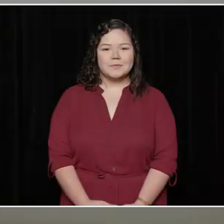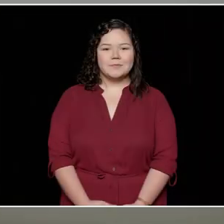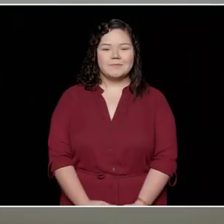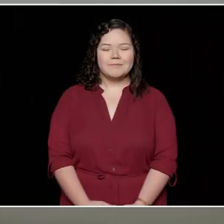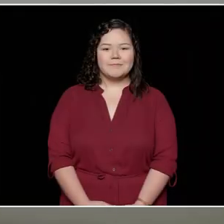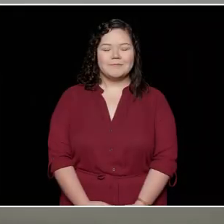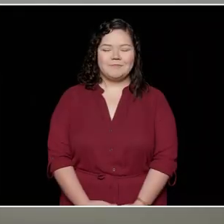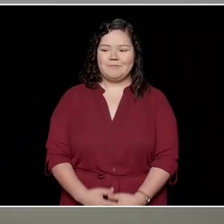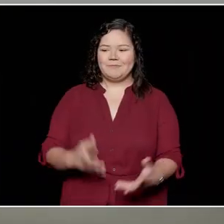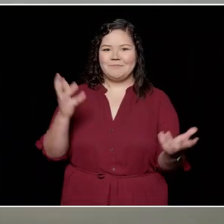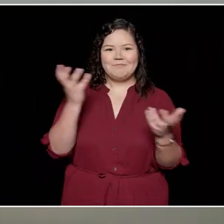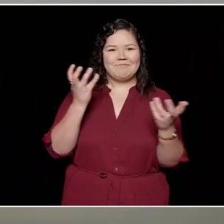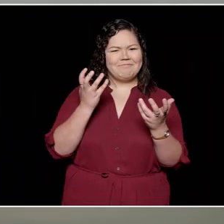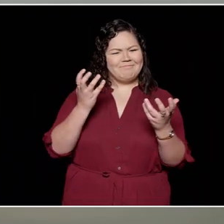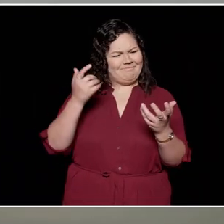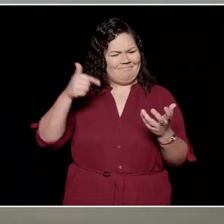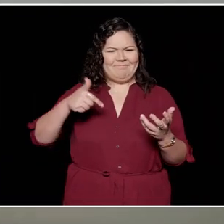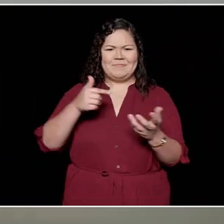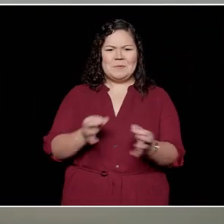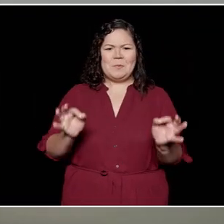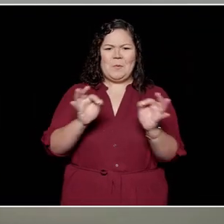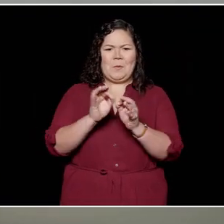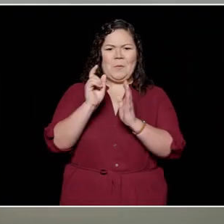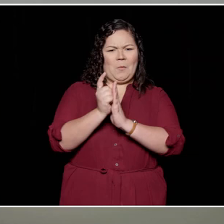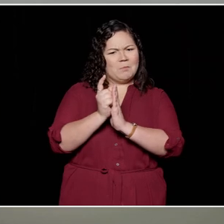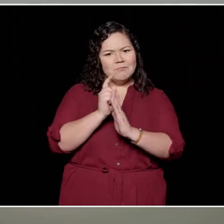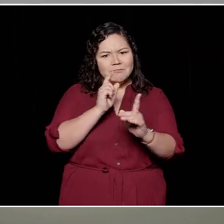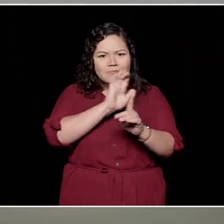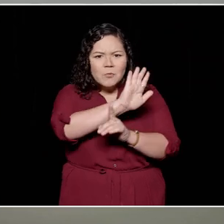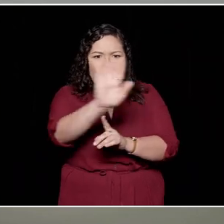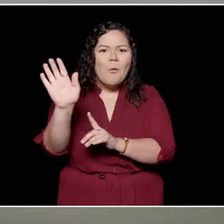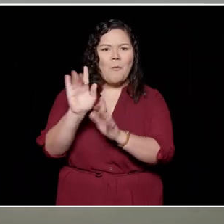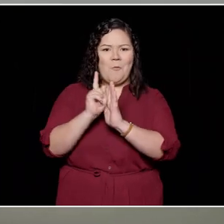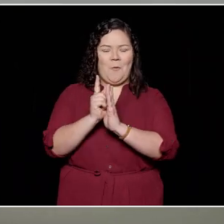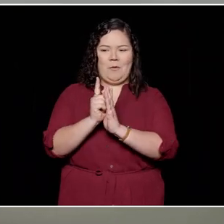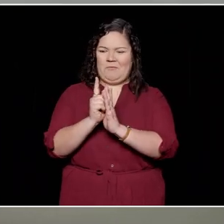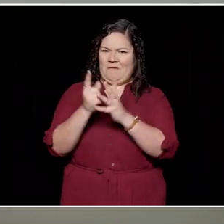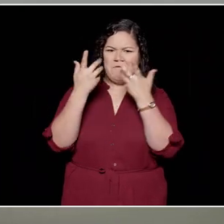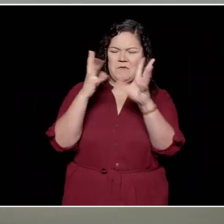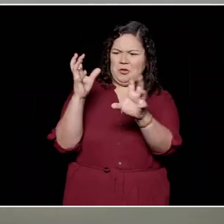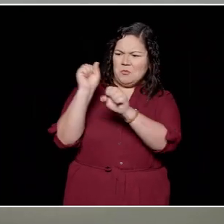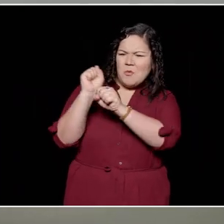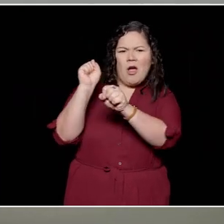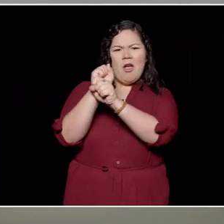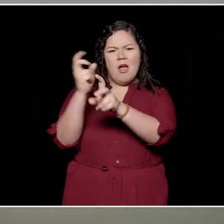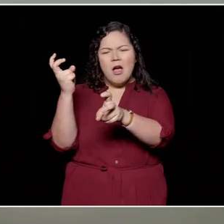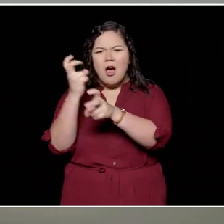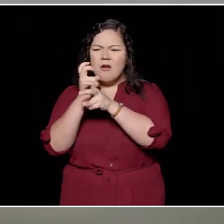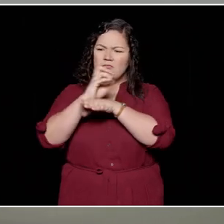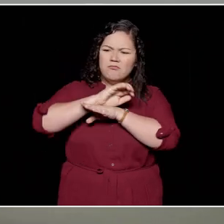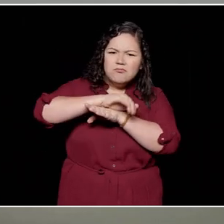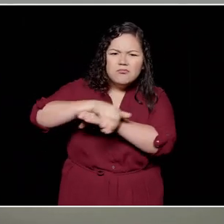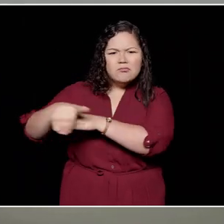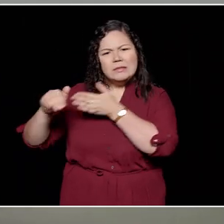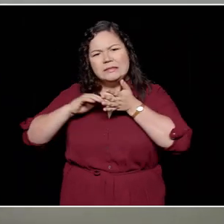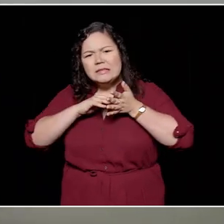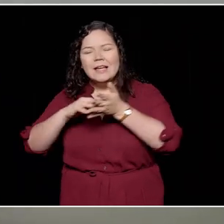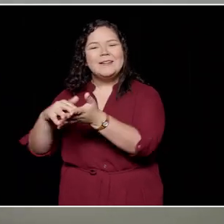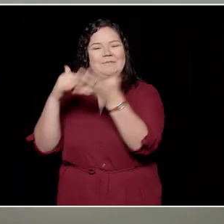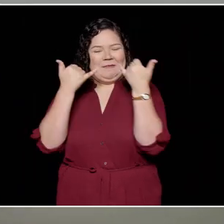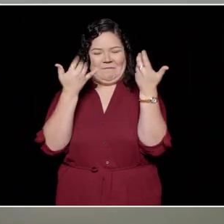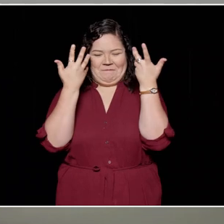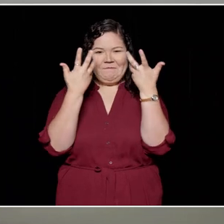This is your moment. After years of hard work, late nights and exams, here you are. You